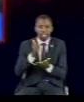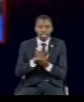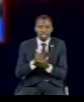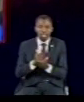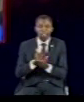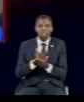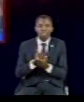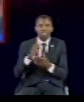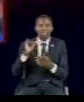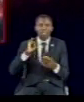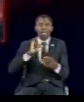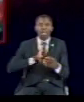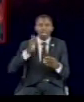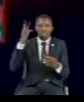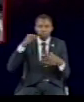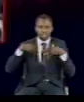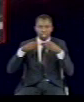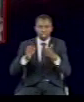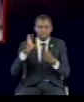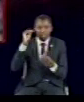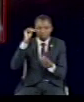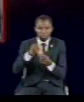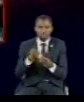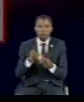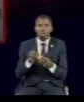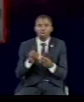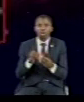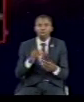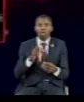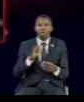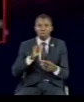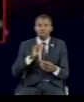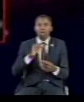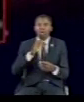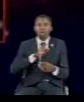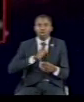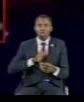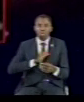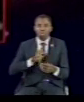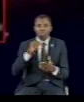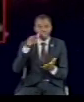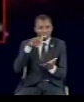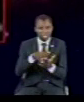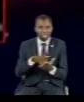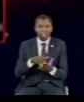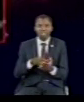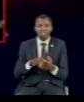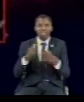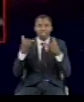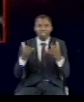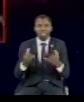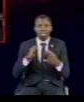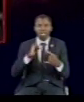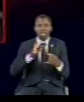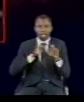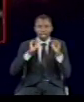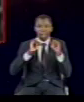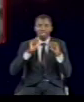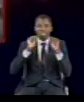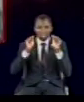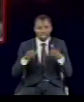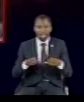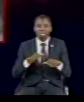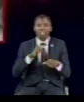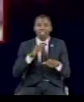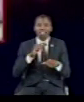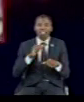cough again. The cough disappeared. No more cough again. Yes. Now I cannot cough again. I'm free from the